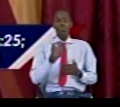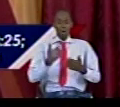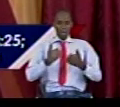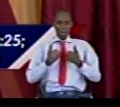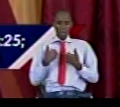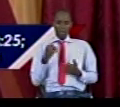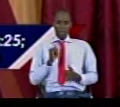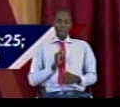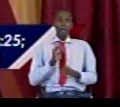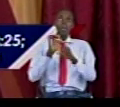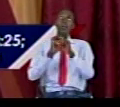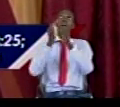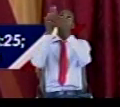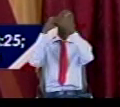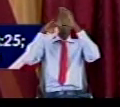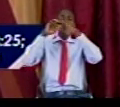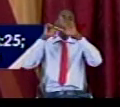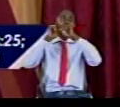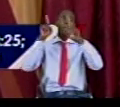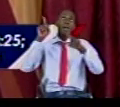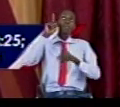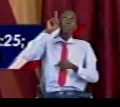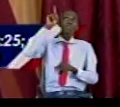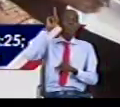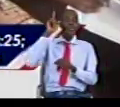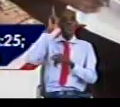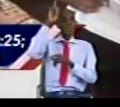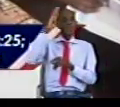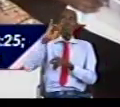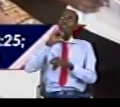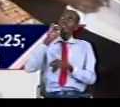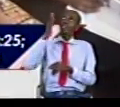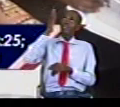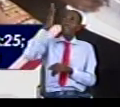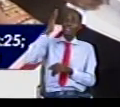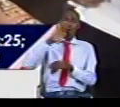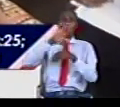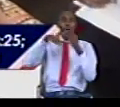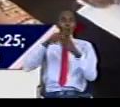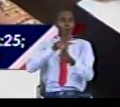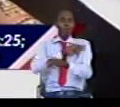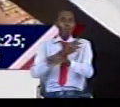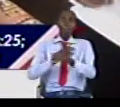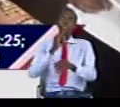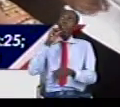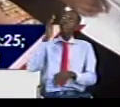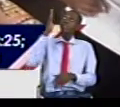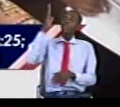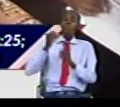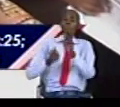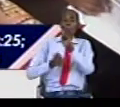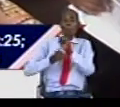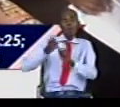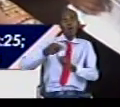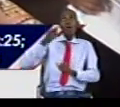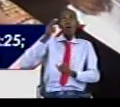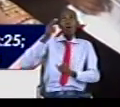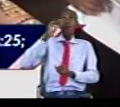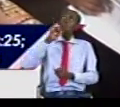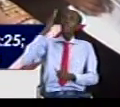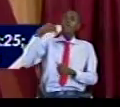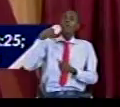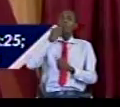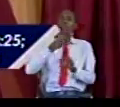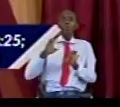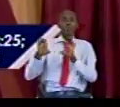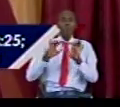heaven but thee? God is in heaven. The Almighty is in heaven. The Most High is in heaven. Whom have I